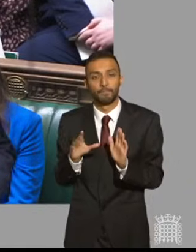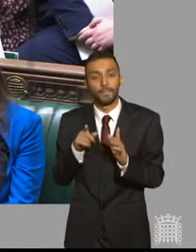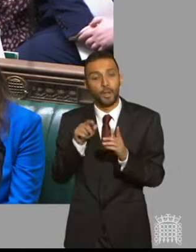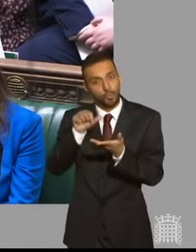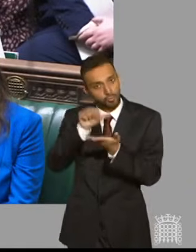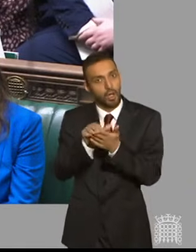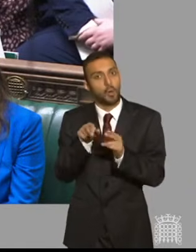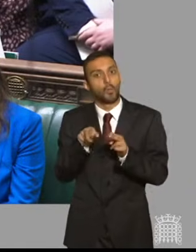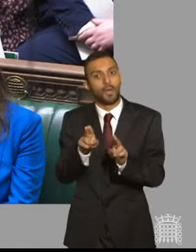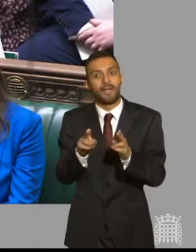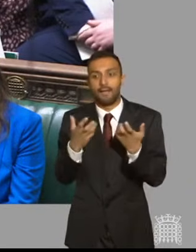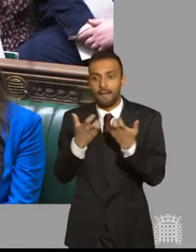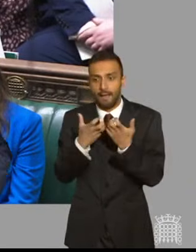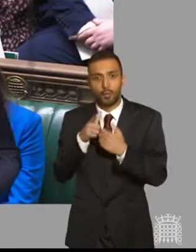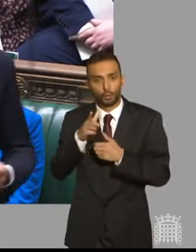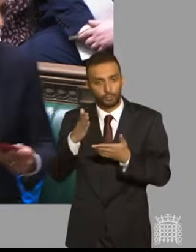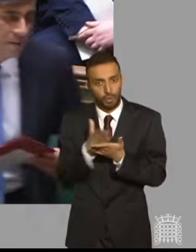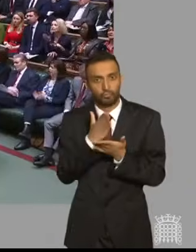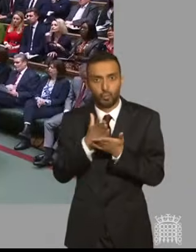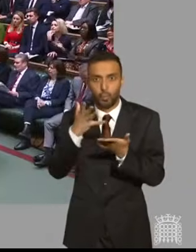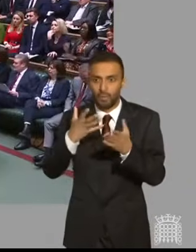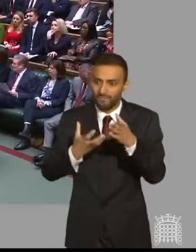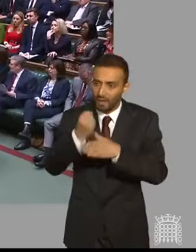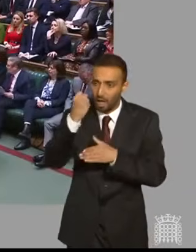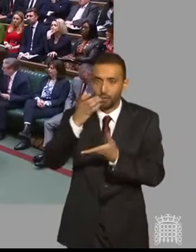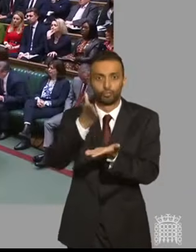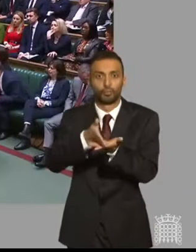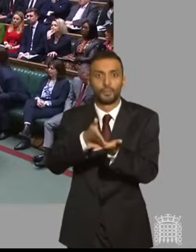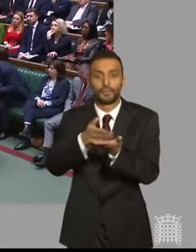them the compensation that they rightly deserve.